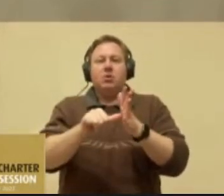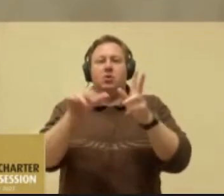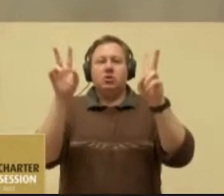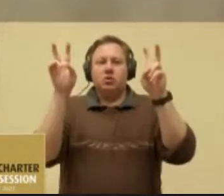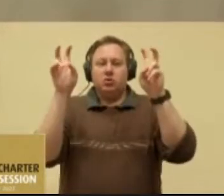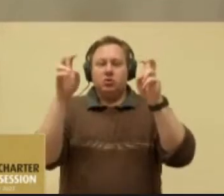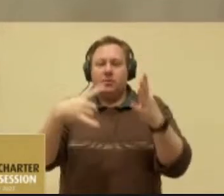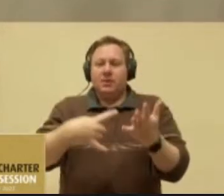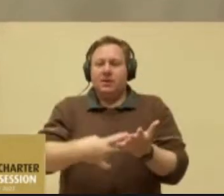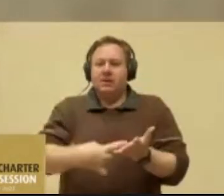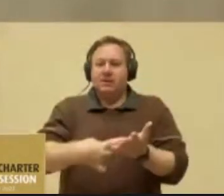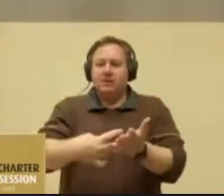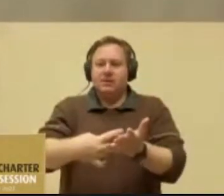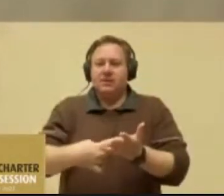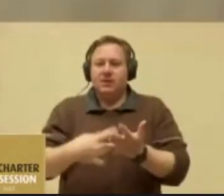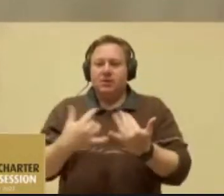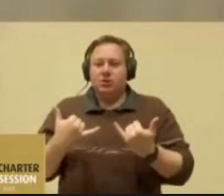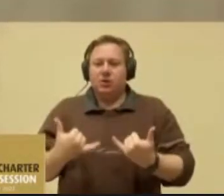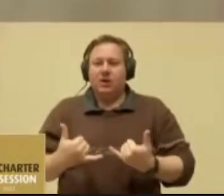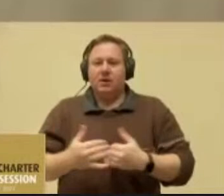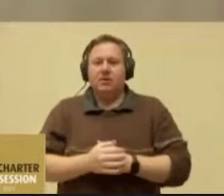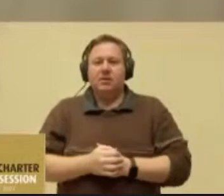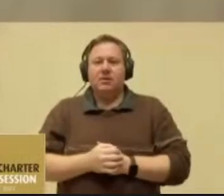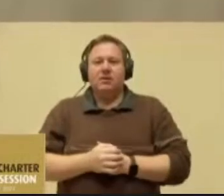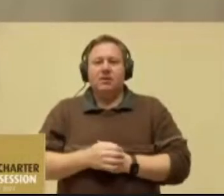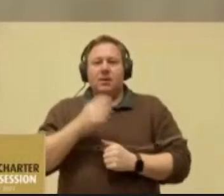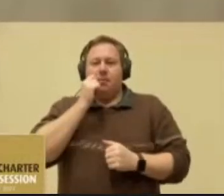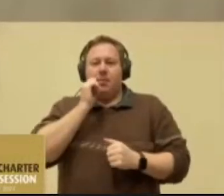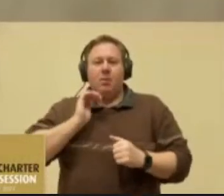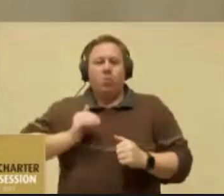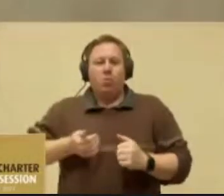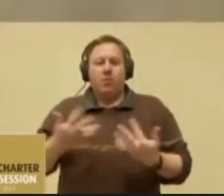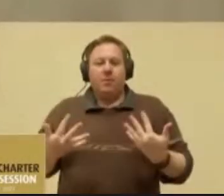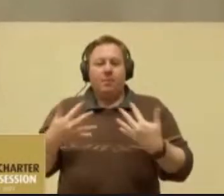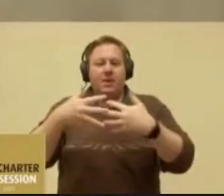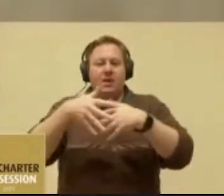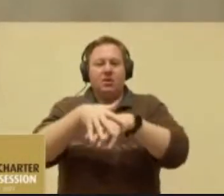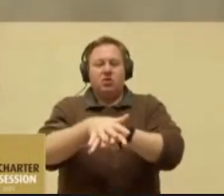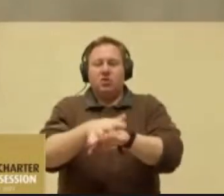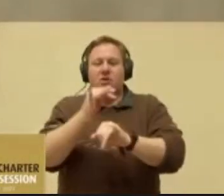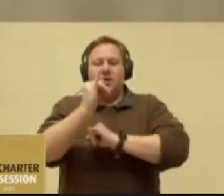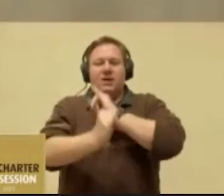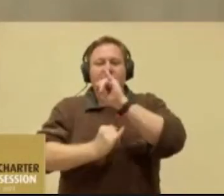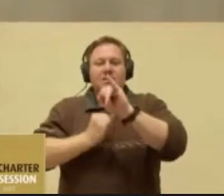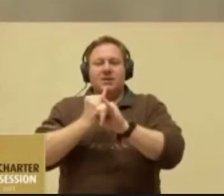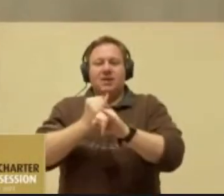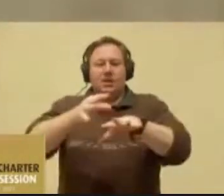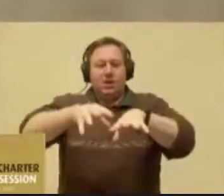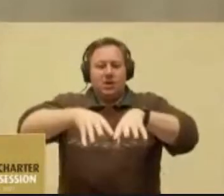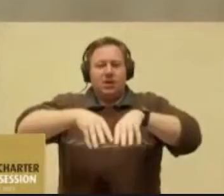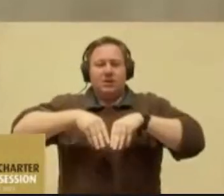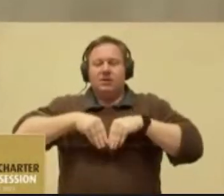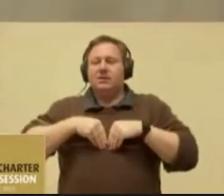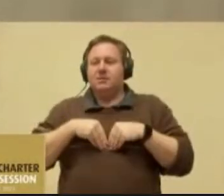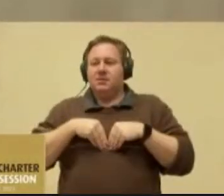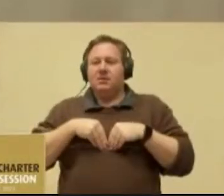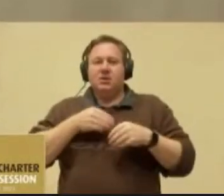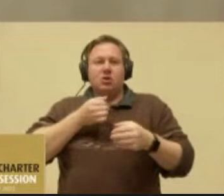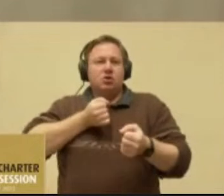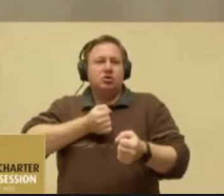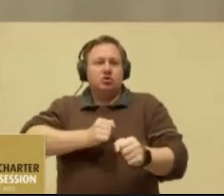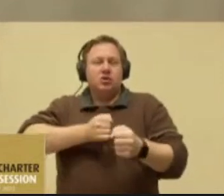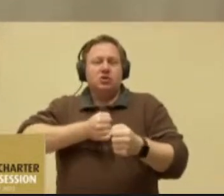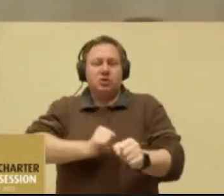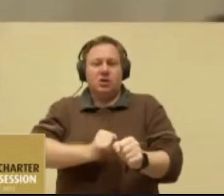discussion gender mainstreaming has been embraced internationally as a strategy towards